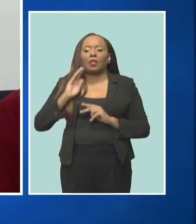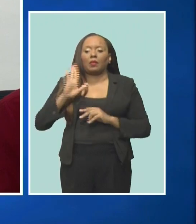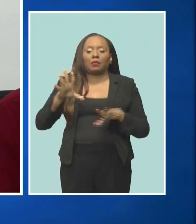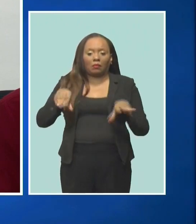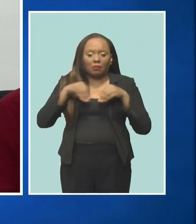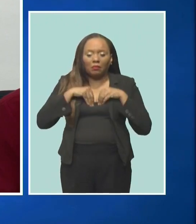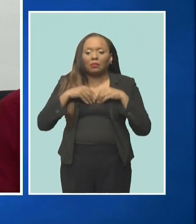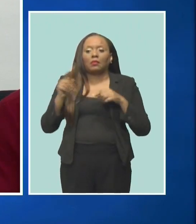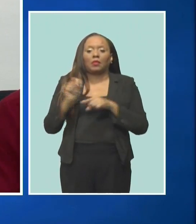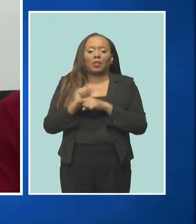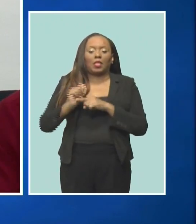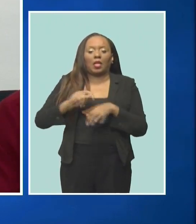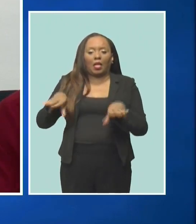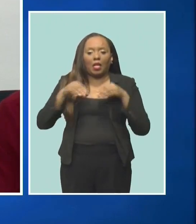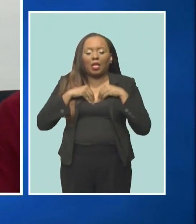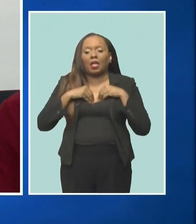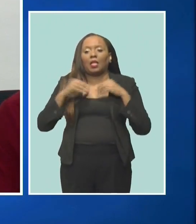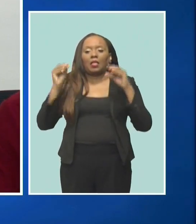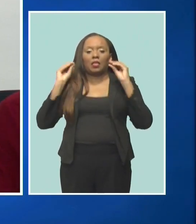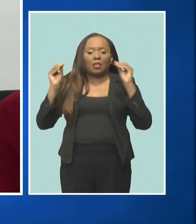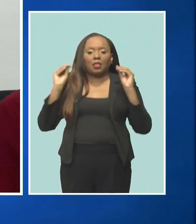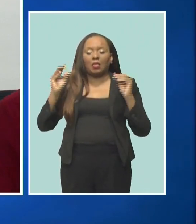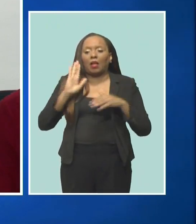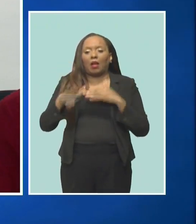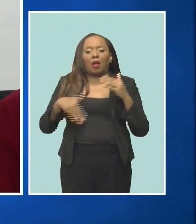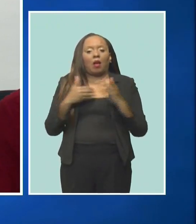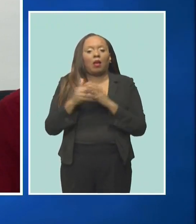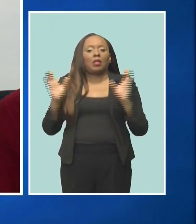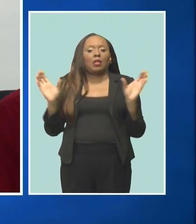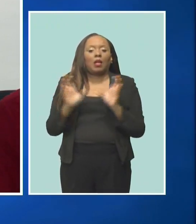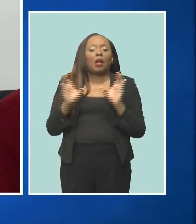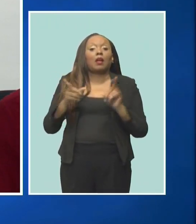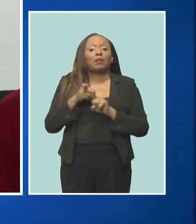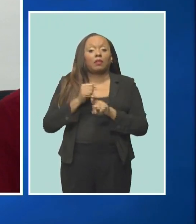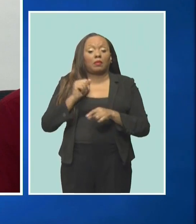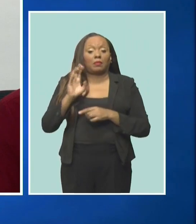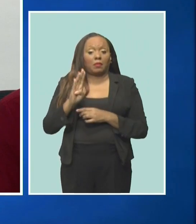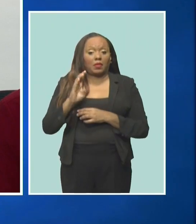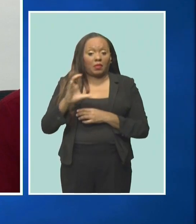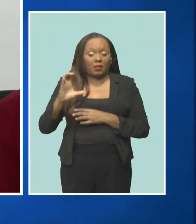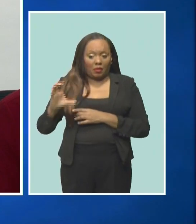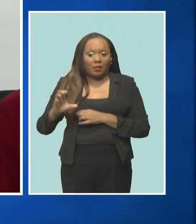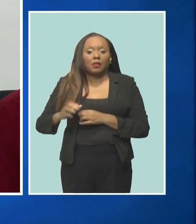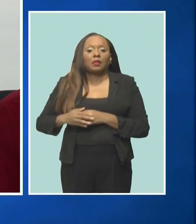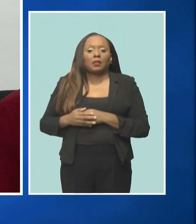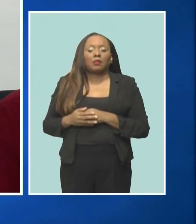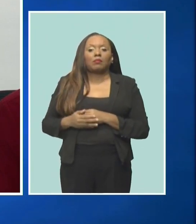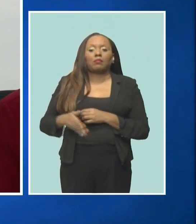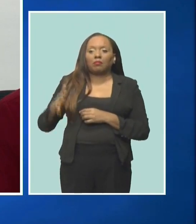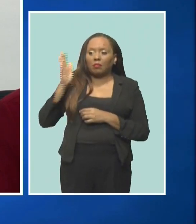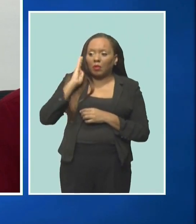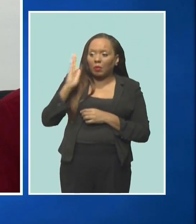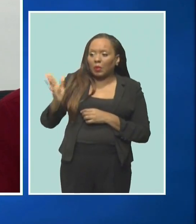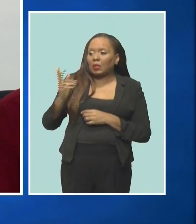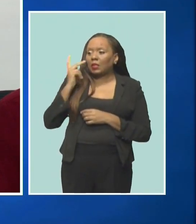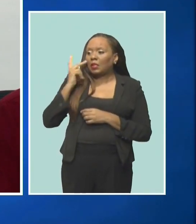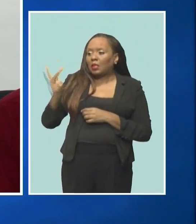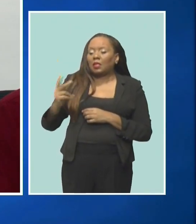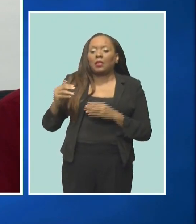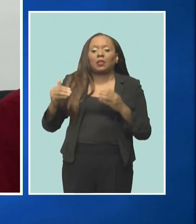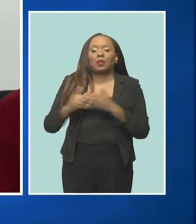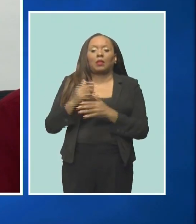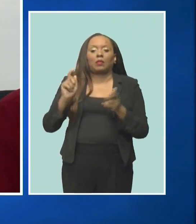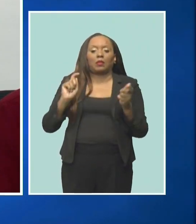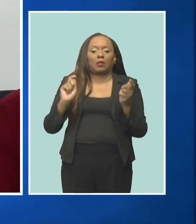and the training and the certification that is necessary from the Barbados Community College, that what we will maybe able to see is maybe a